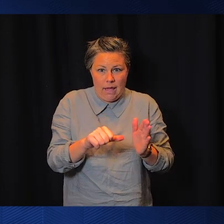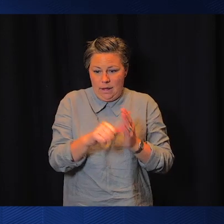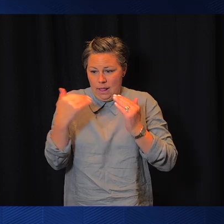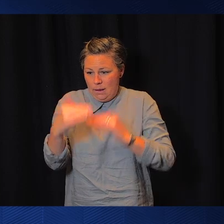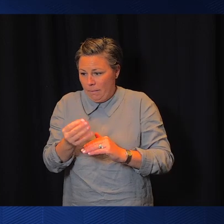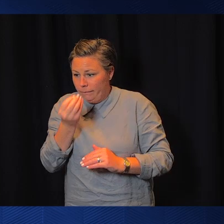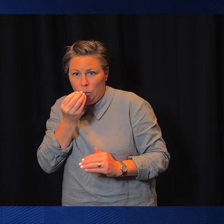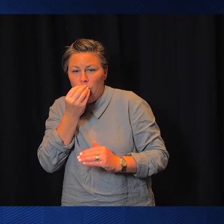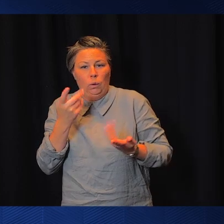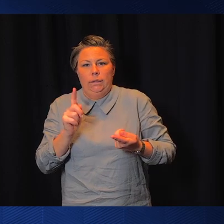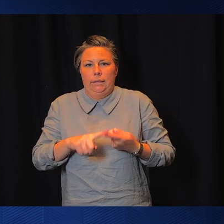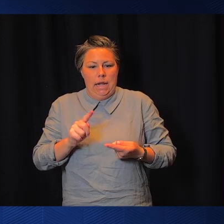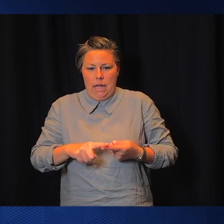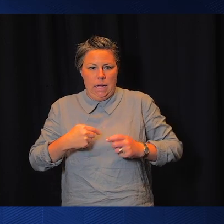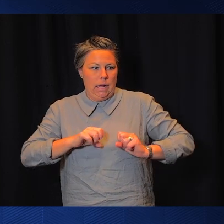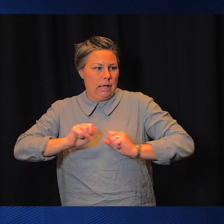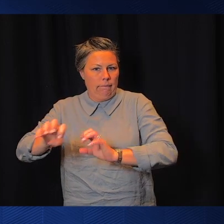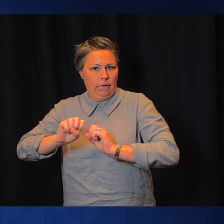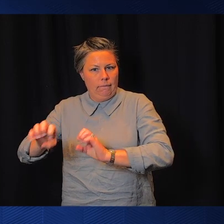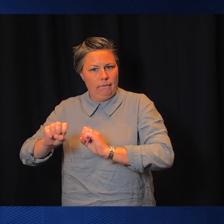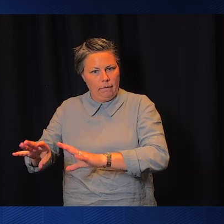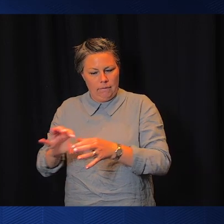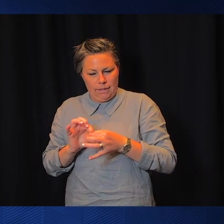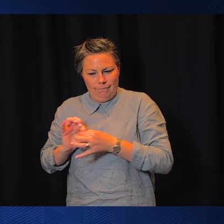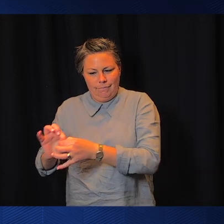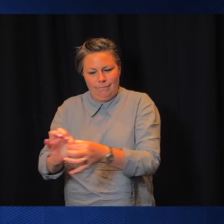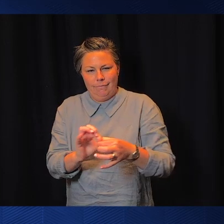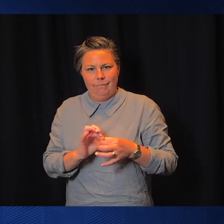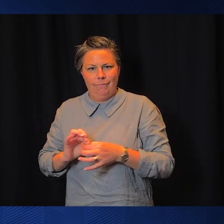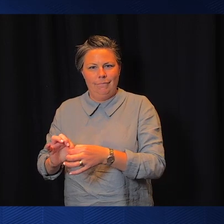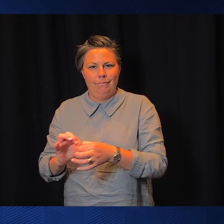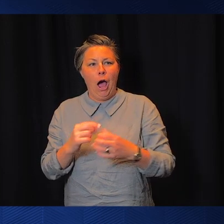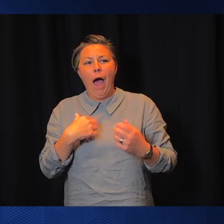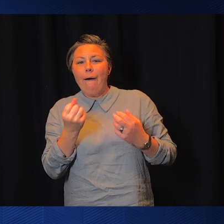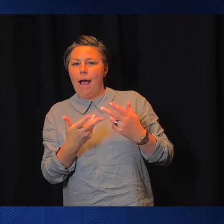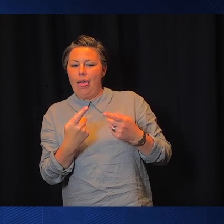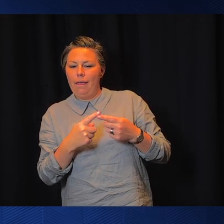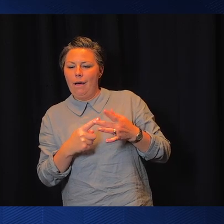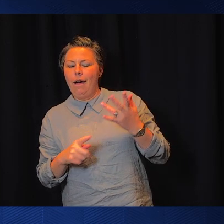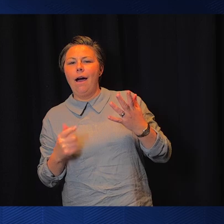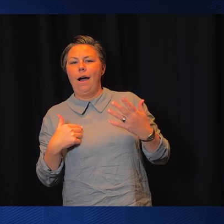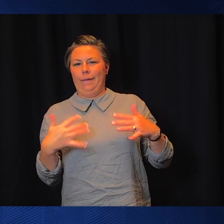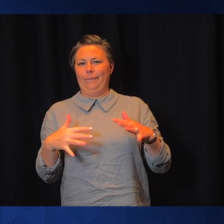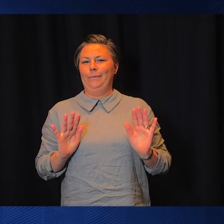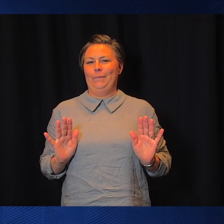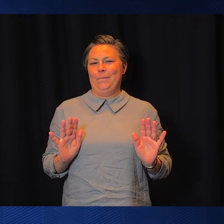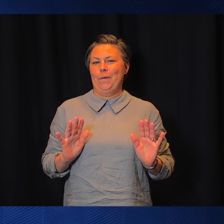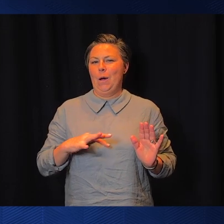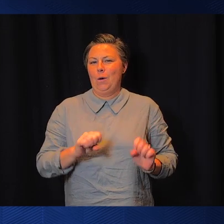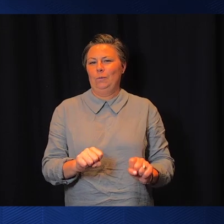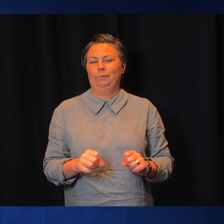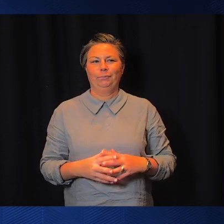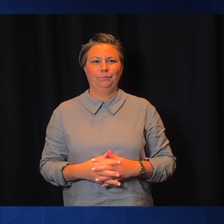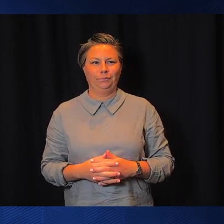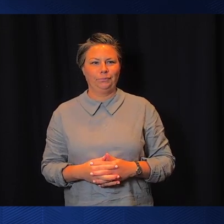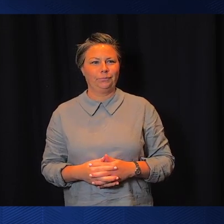connect is just as important. Yeah? Thank you. I think I have some other points, but I'll leave it for later. Thank you, Siali. Yeah,